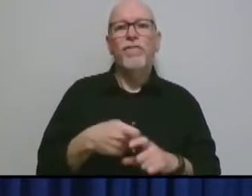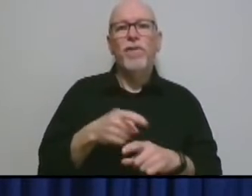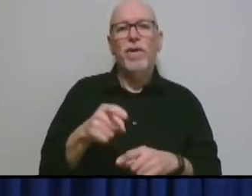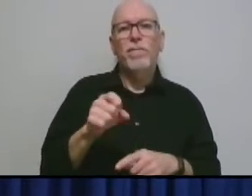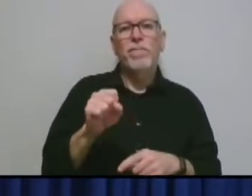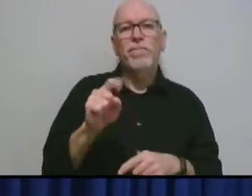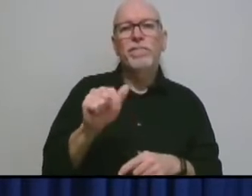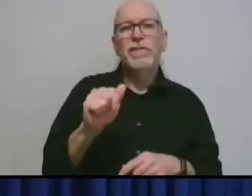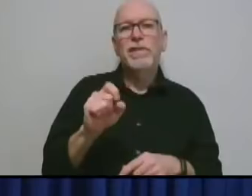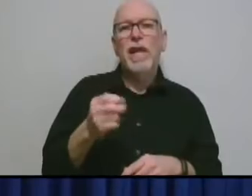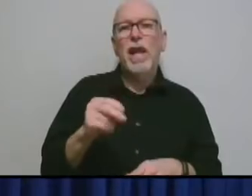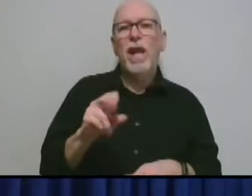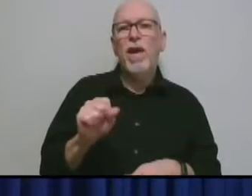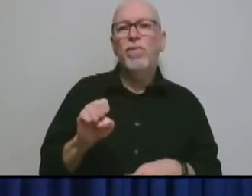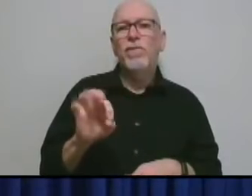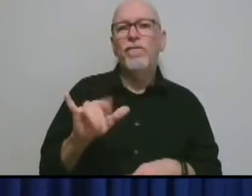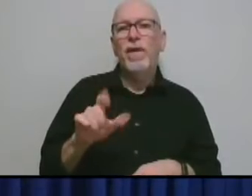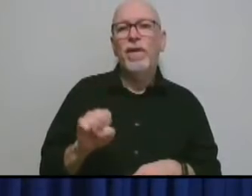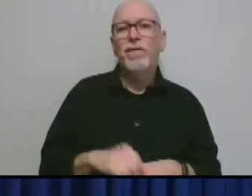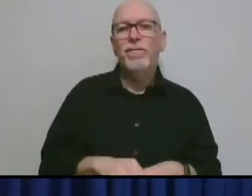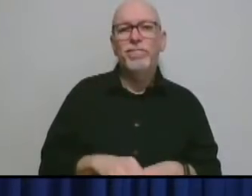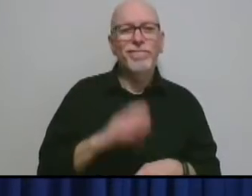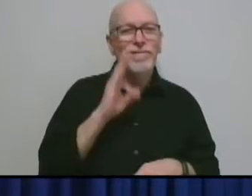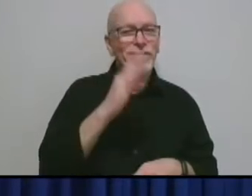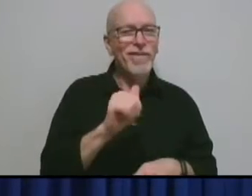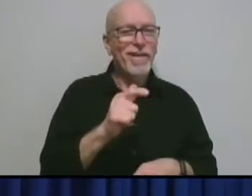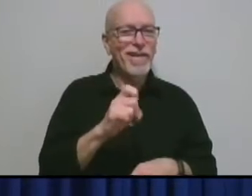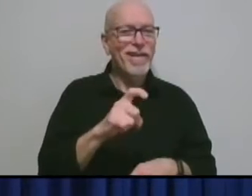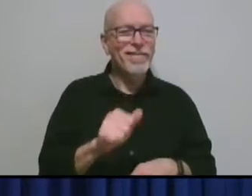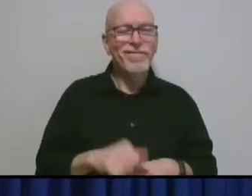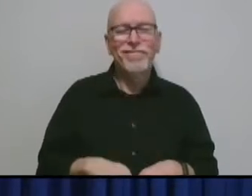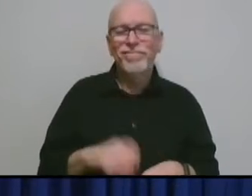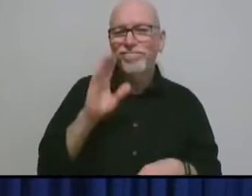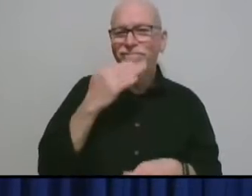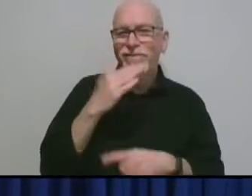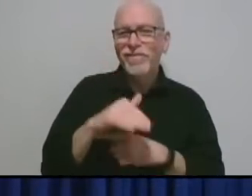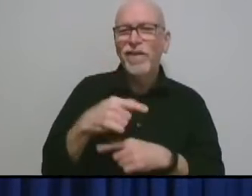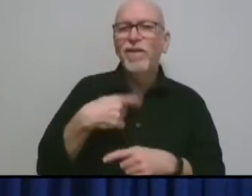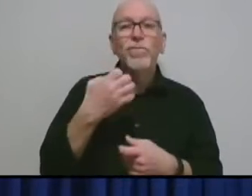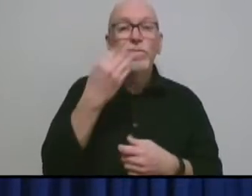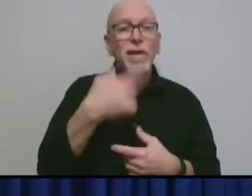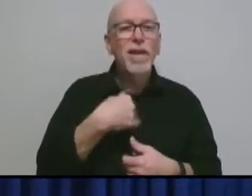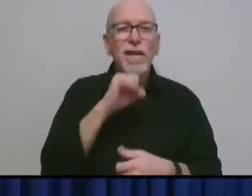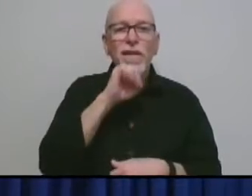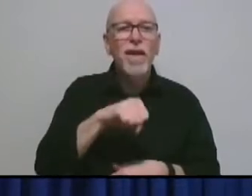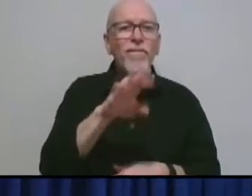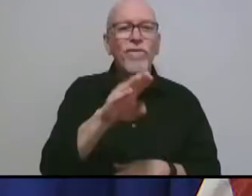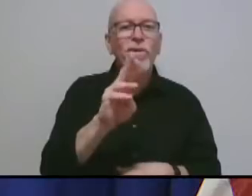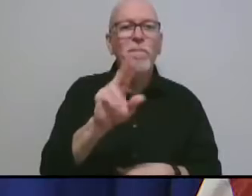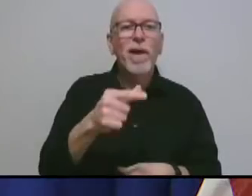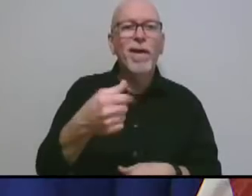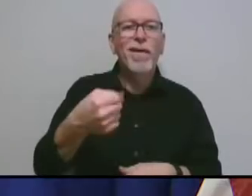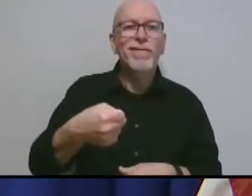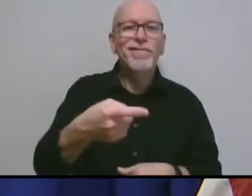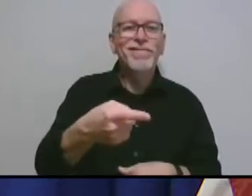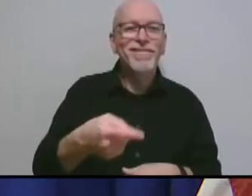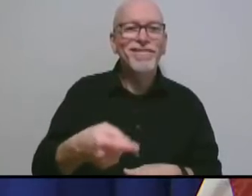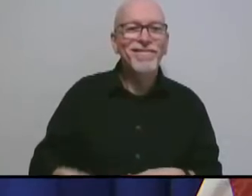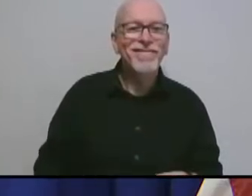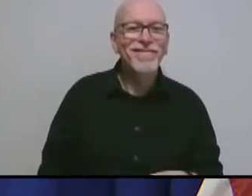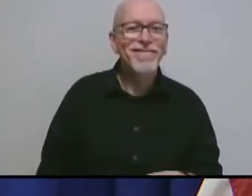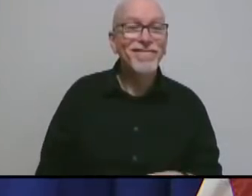Good afternoon, Alexa. Good afternoon. I would just like to say I love your mug also.